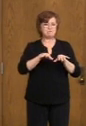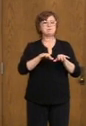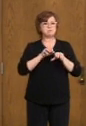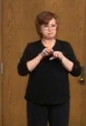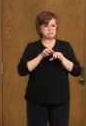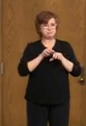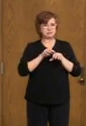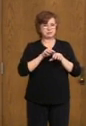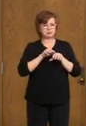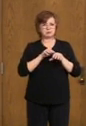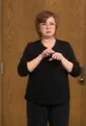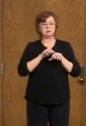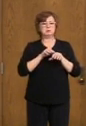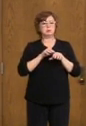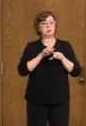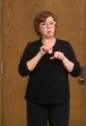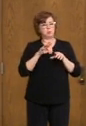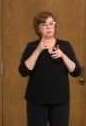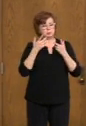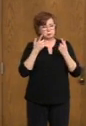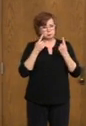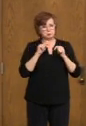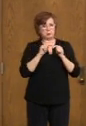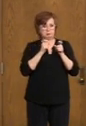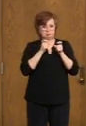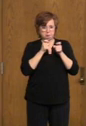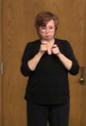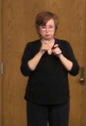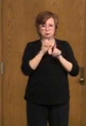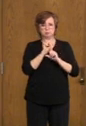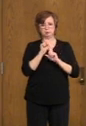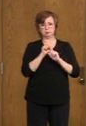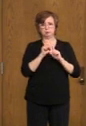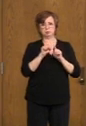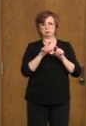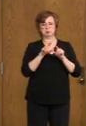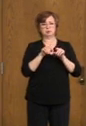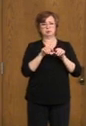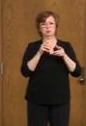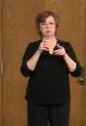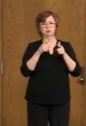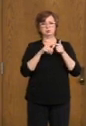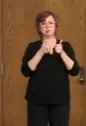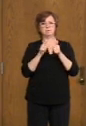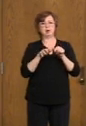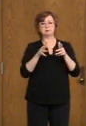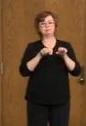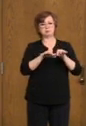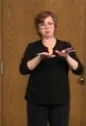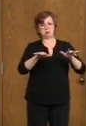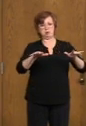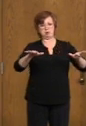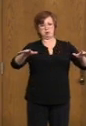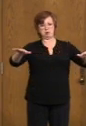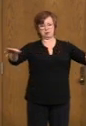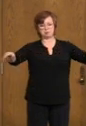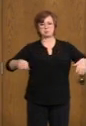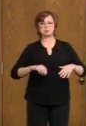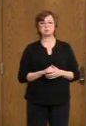been controlled fairly well in our long-term care facilities, and we're all aware of the results when that does occur. But